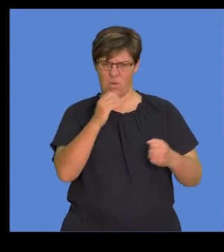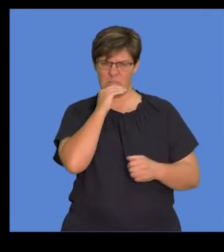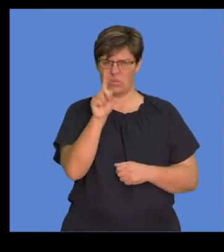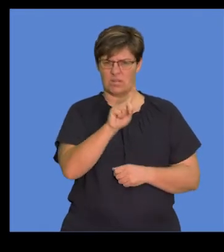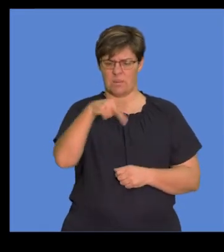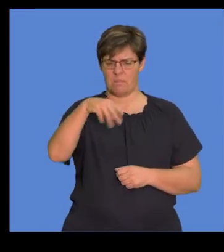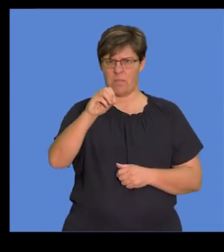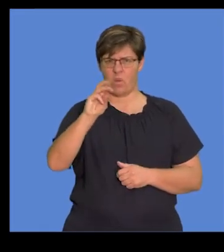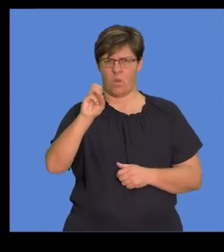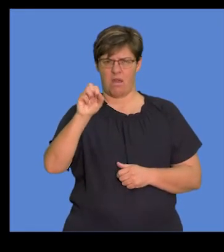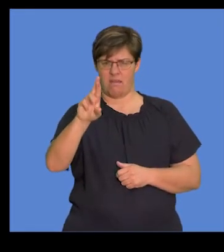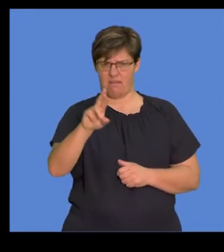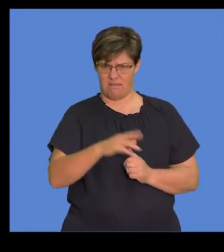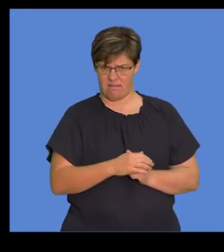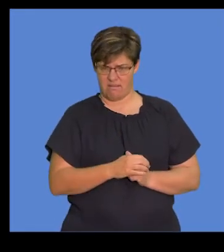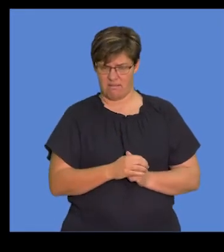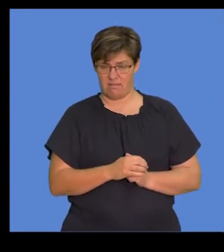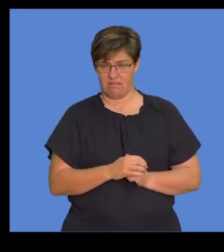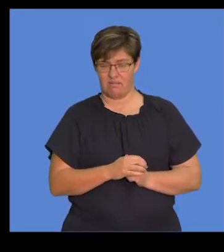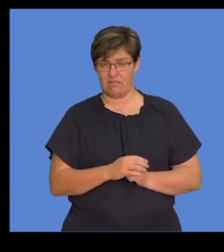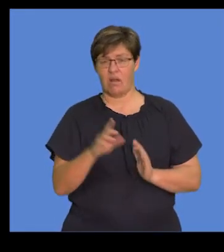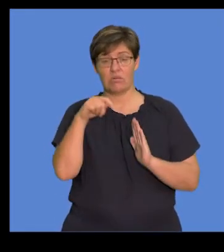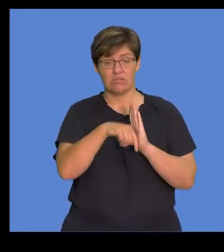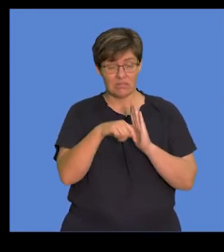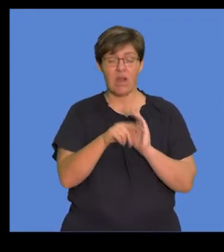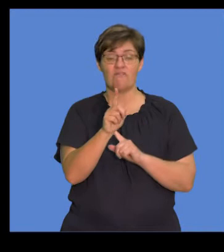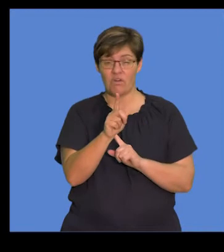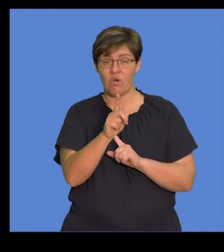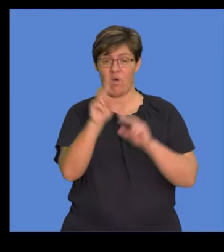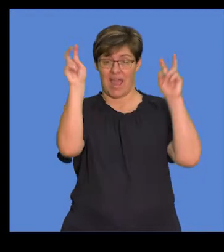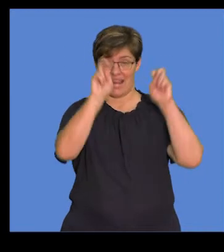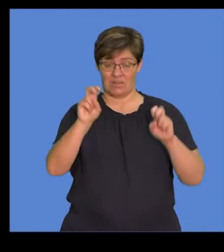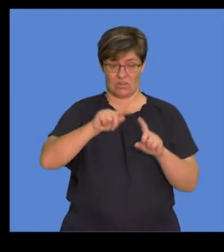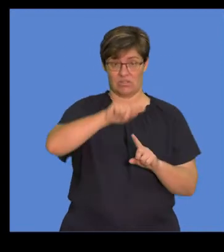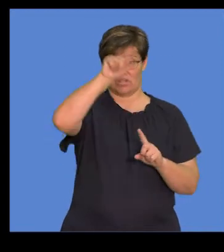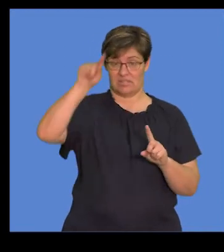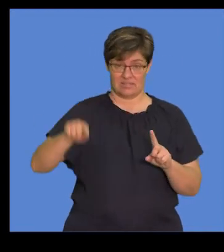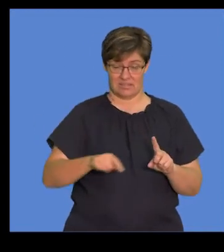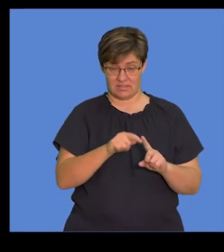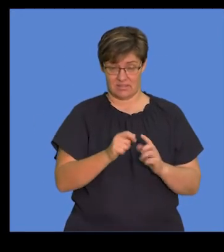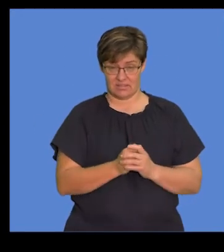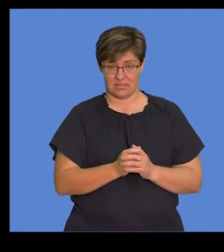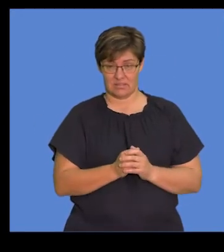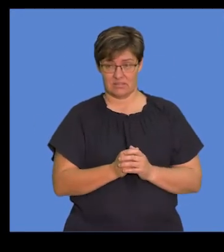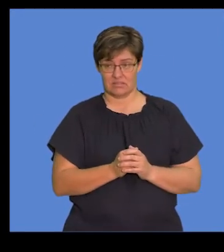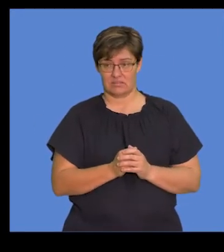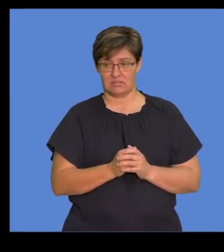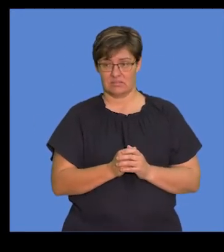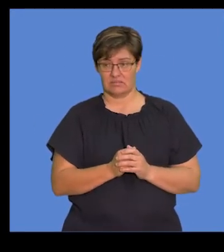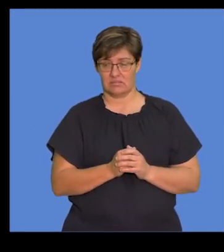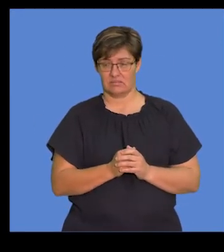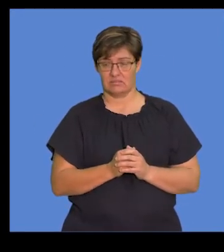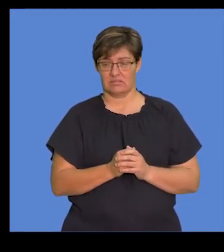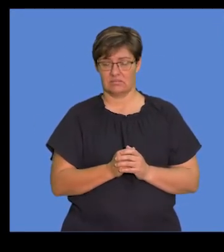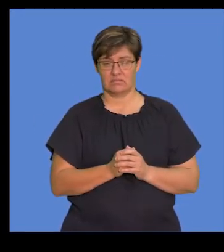you talk about power in the context of electric circuits, okay? If you talk about power in the context of